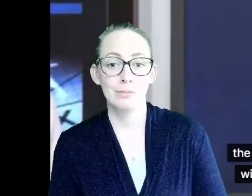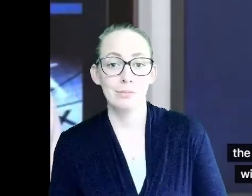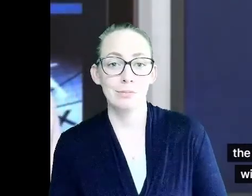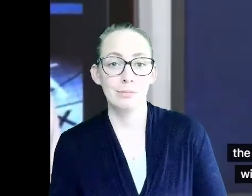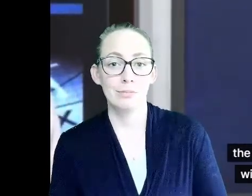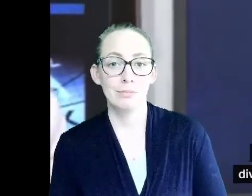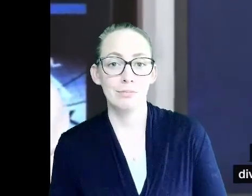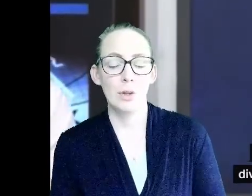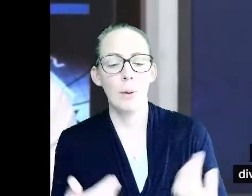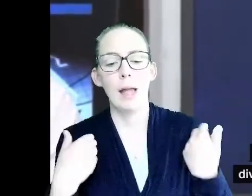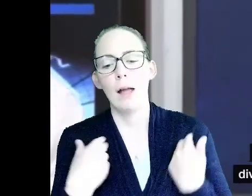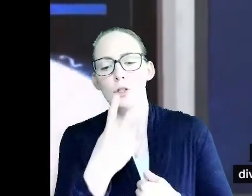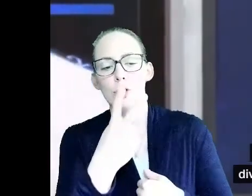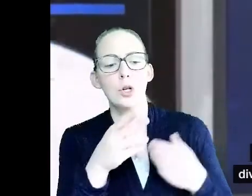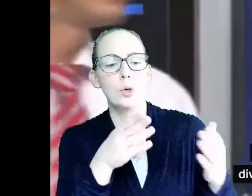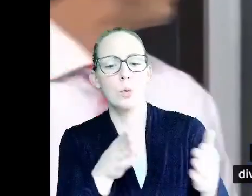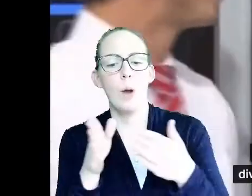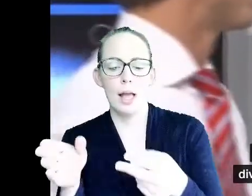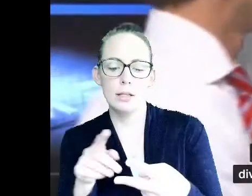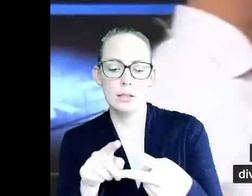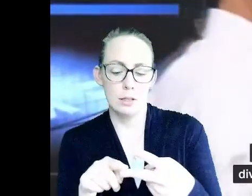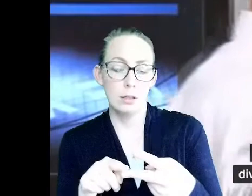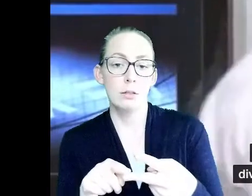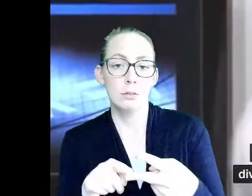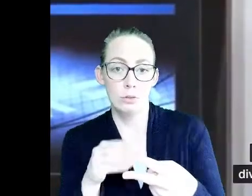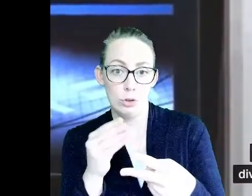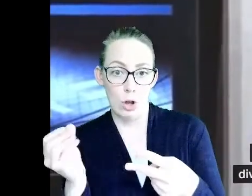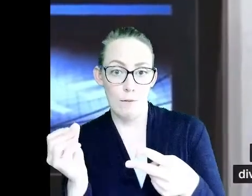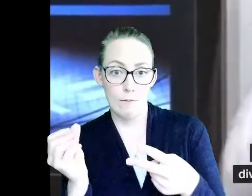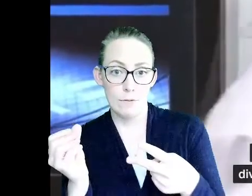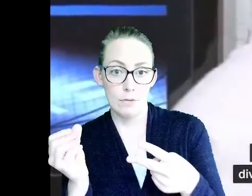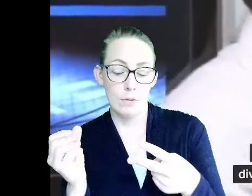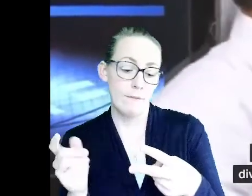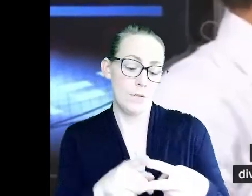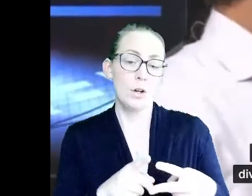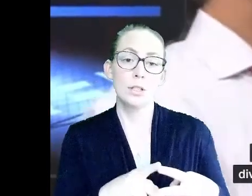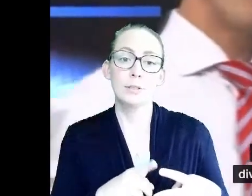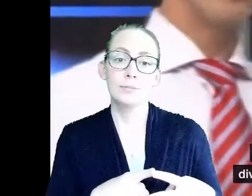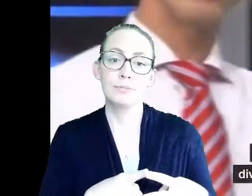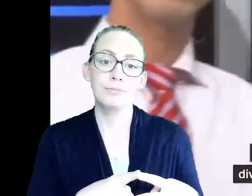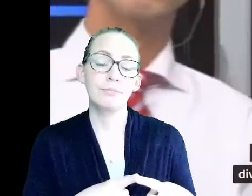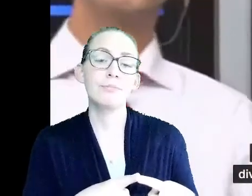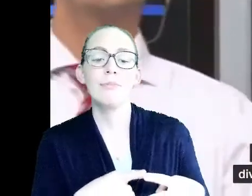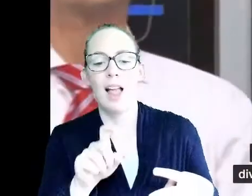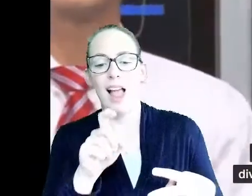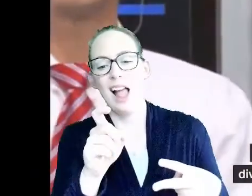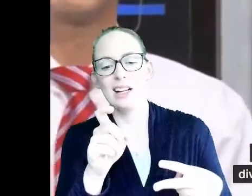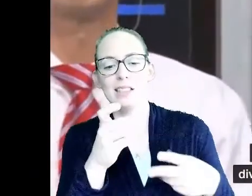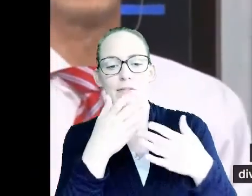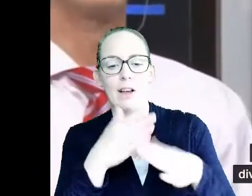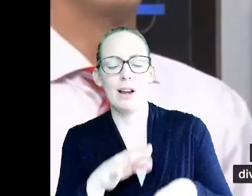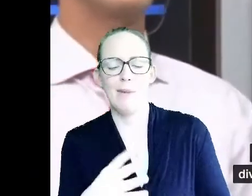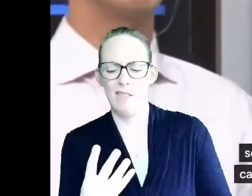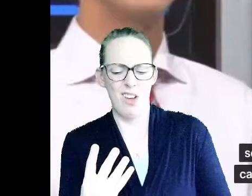There are two different ways for you to solve. First one, x divided by 4. Well, we don't like